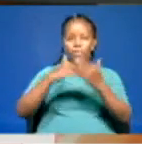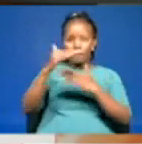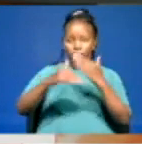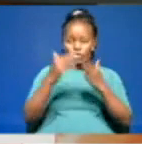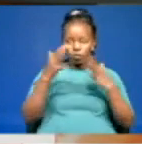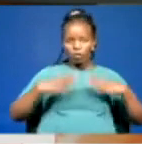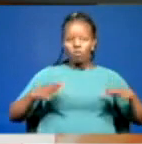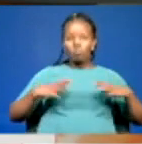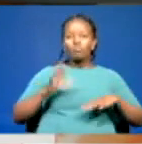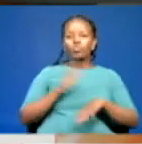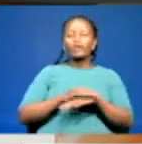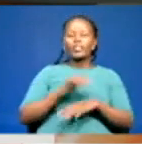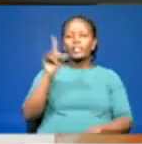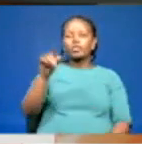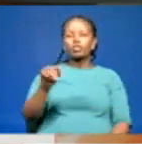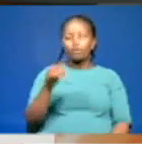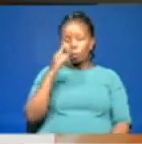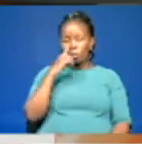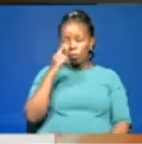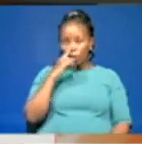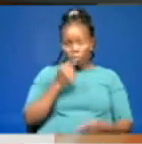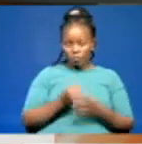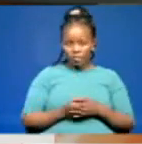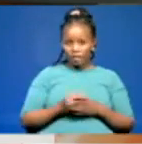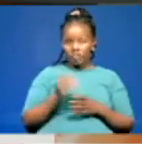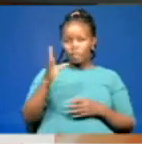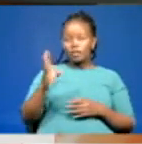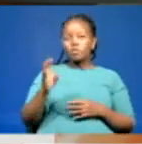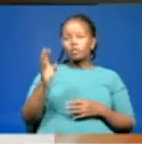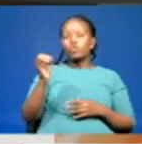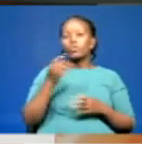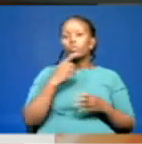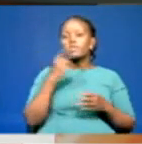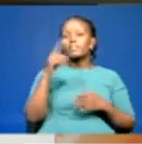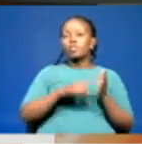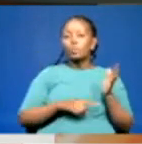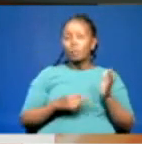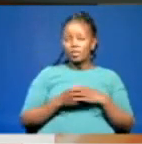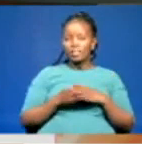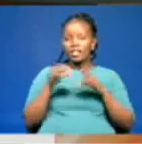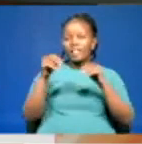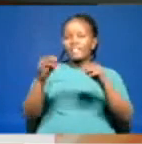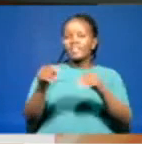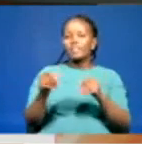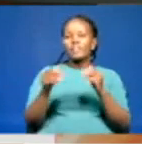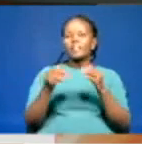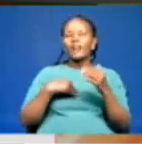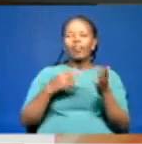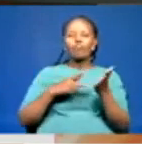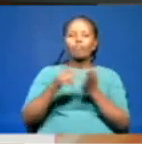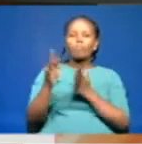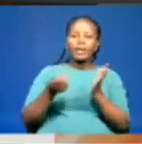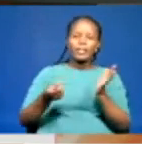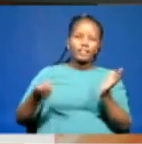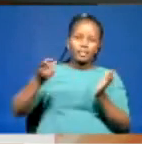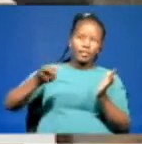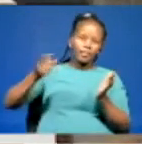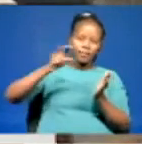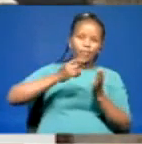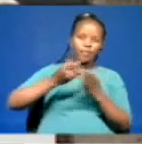Finsco Africa Chief Executive Officer John Mwaura cites cement and steel, whose price he says has drastically increased in recent months.